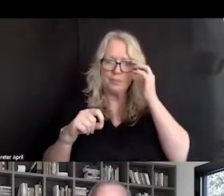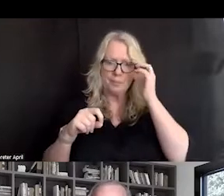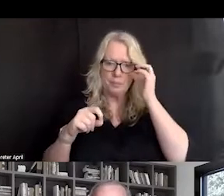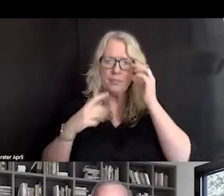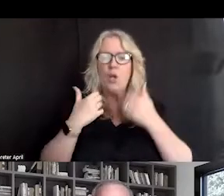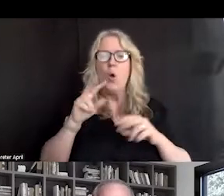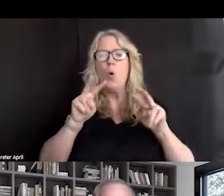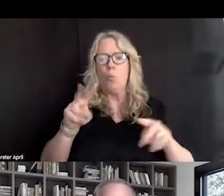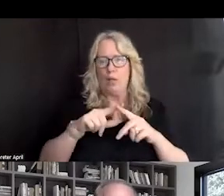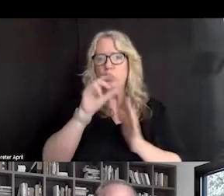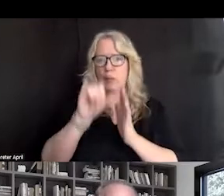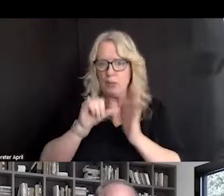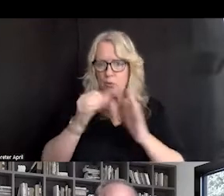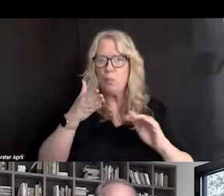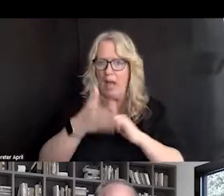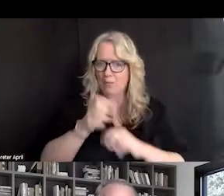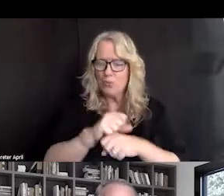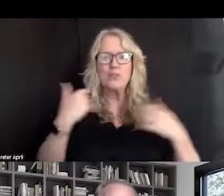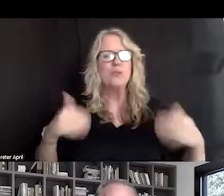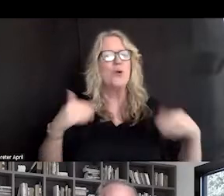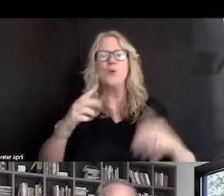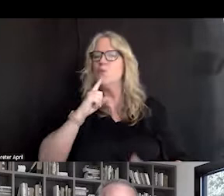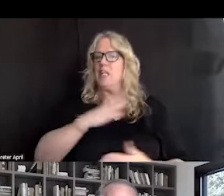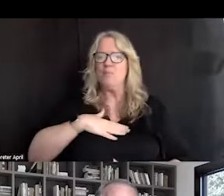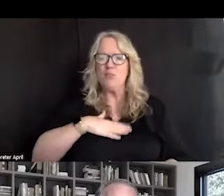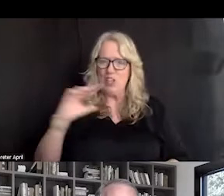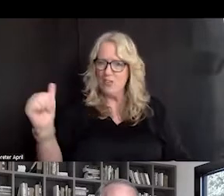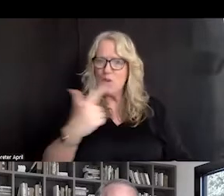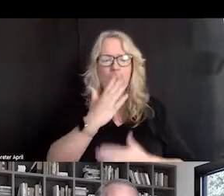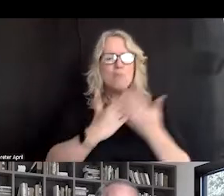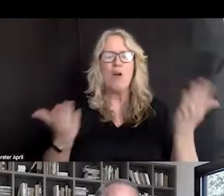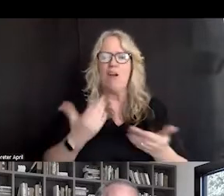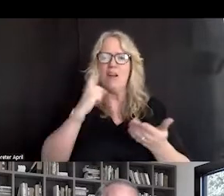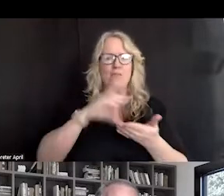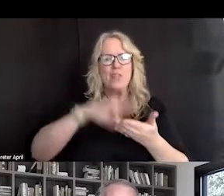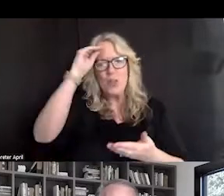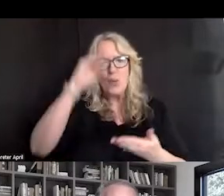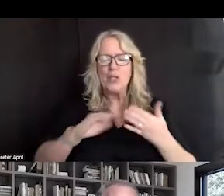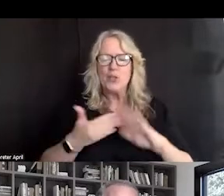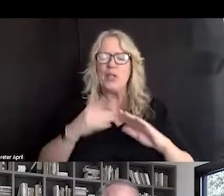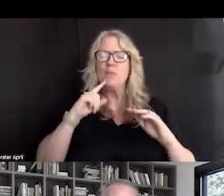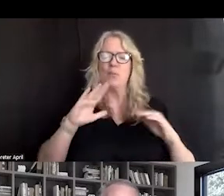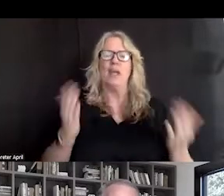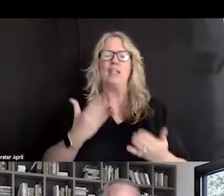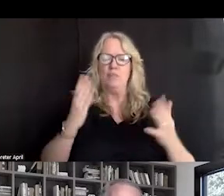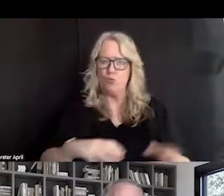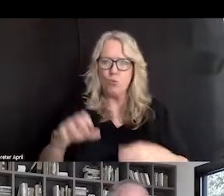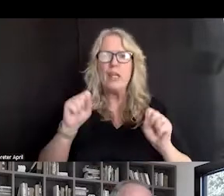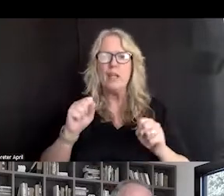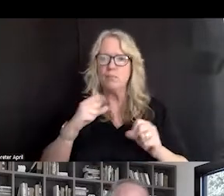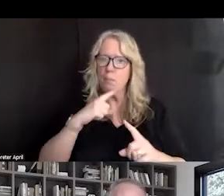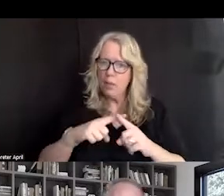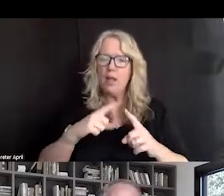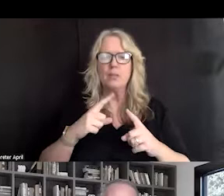the YouTube afterward. So we really appreciate all of you being part of this learning community, not only here to take in, but also